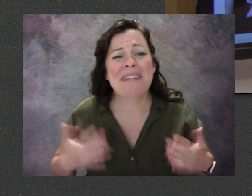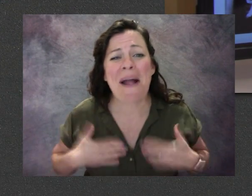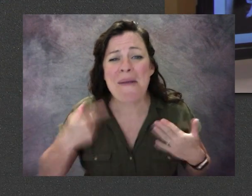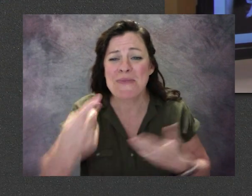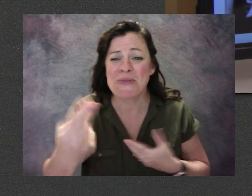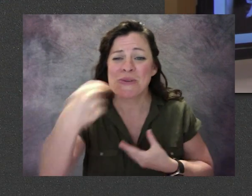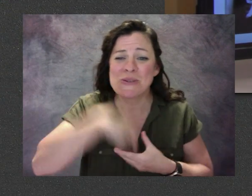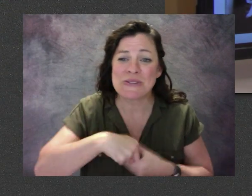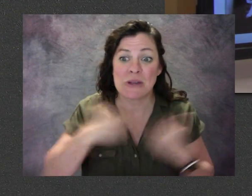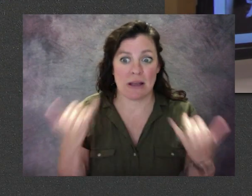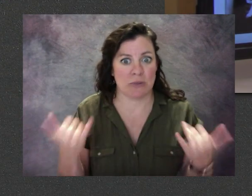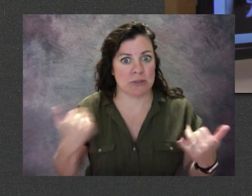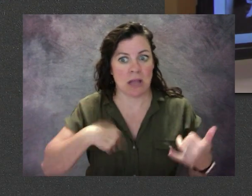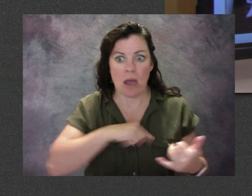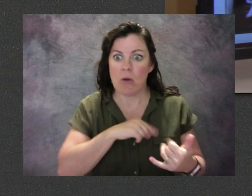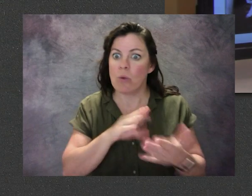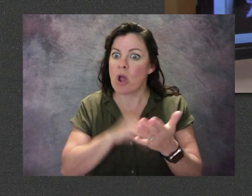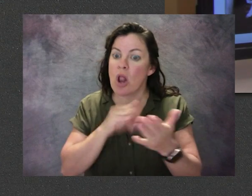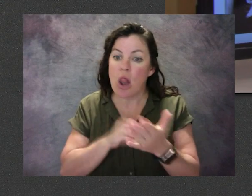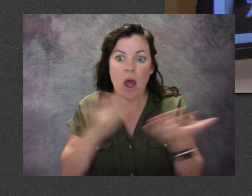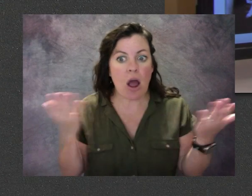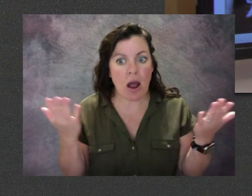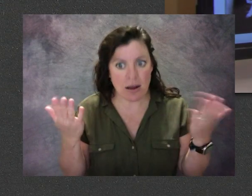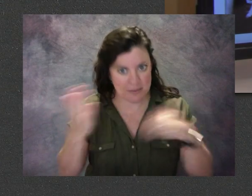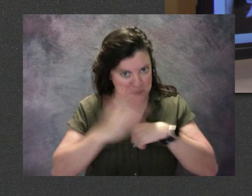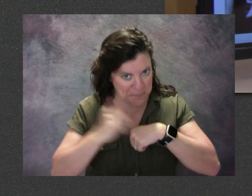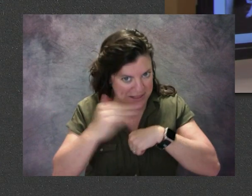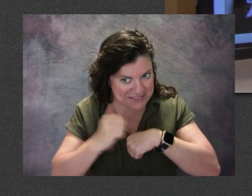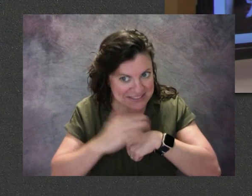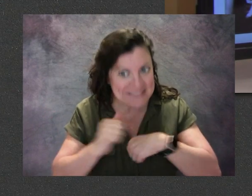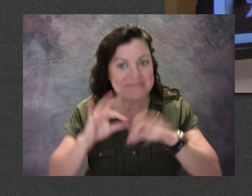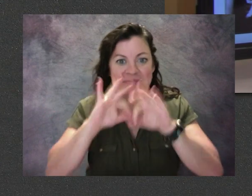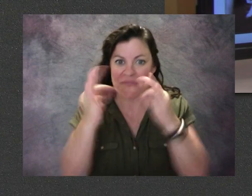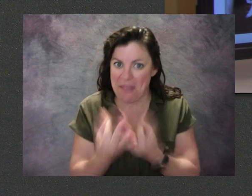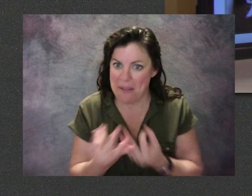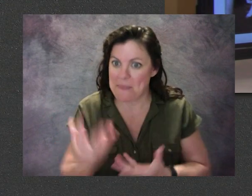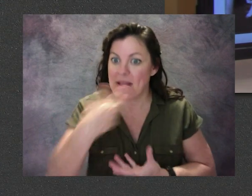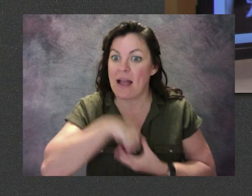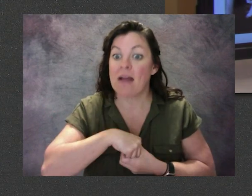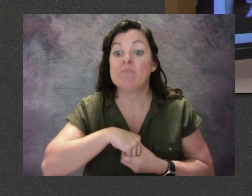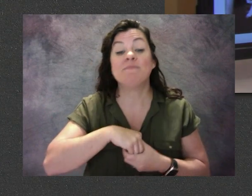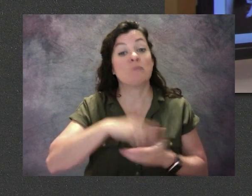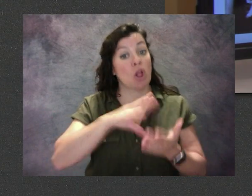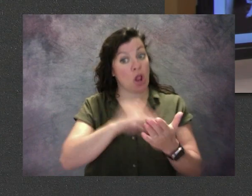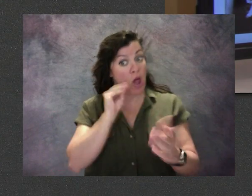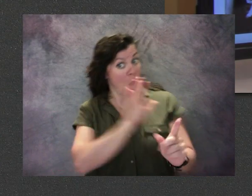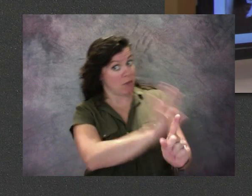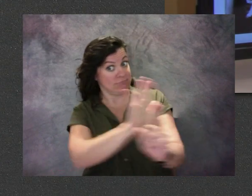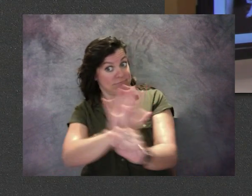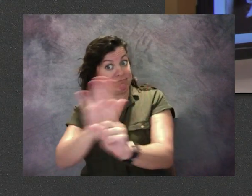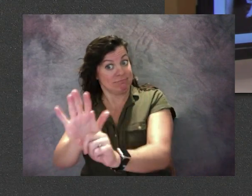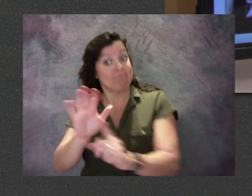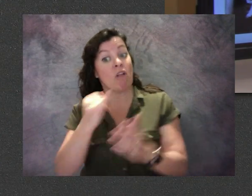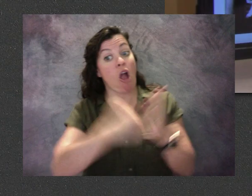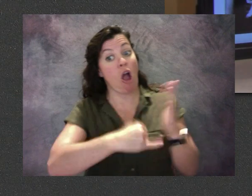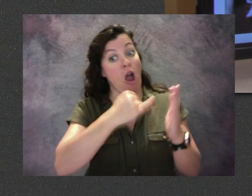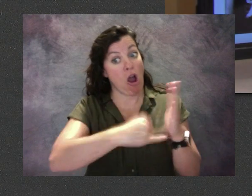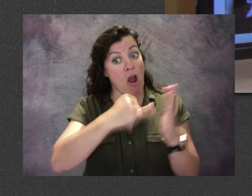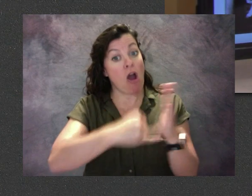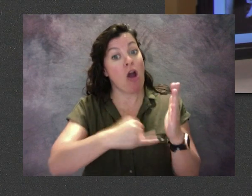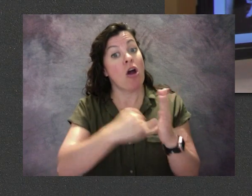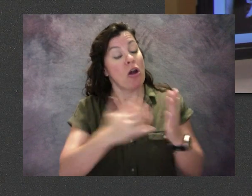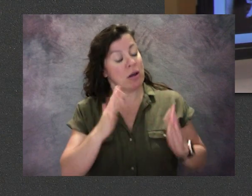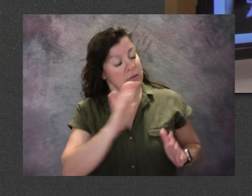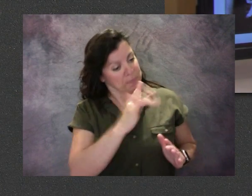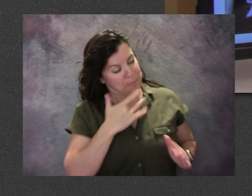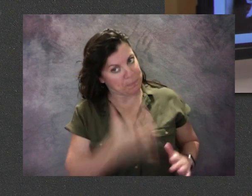all about pets and our families. We learned that artists love to draw animals and pets in their artwork